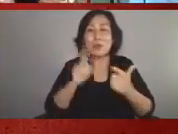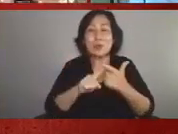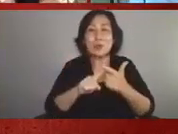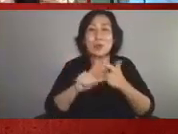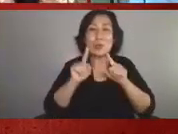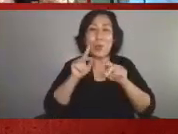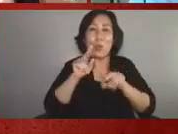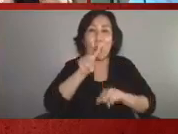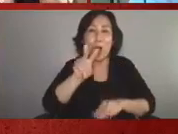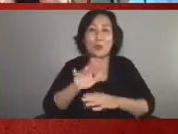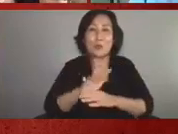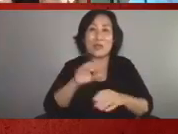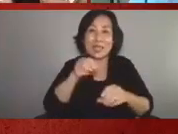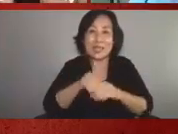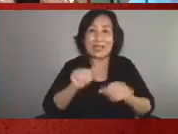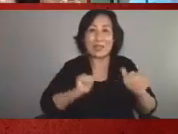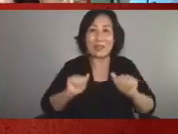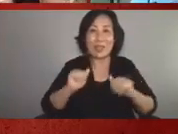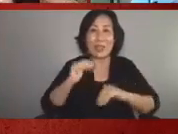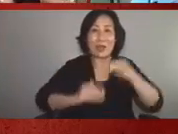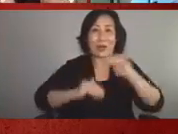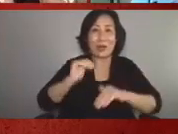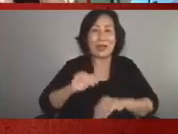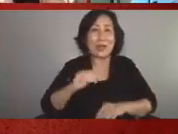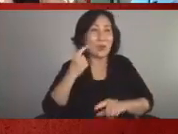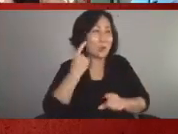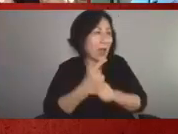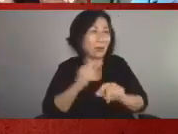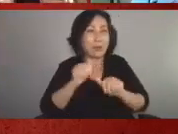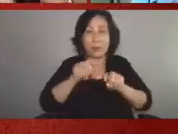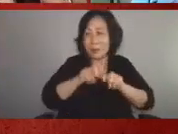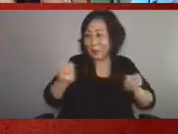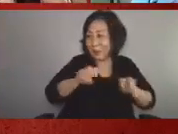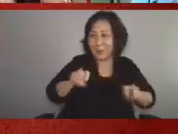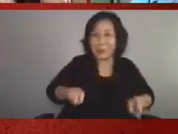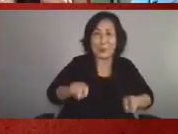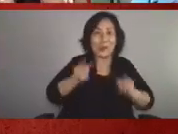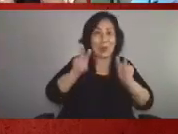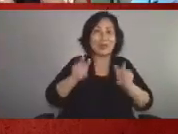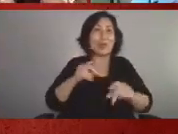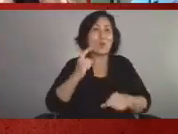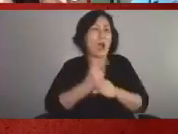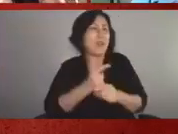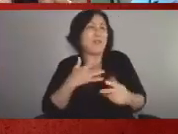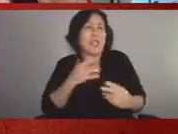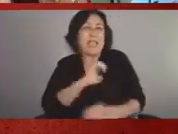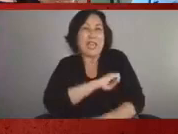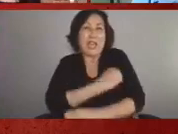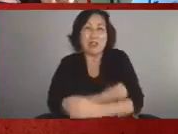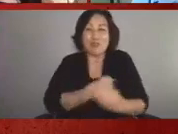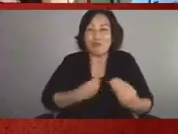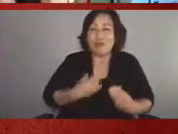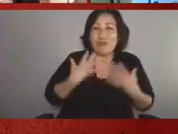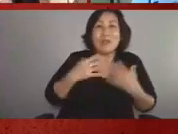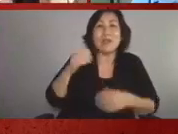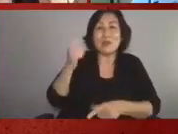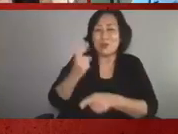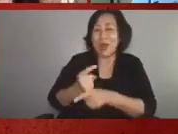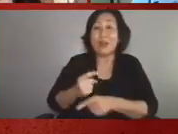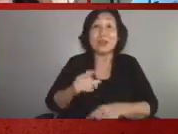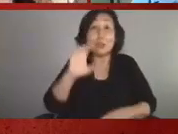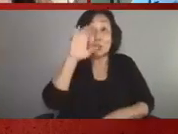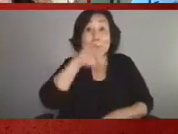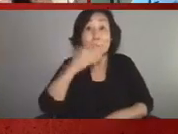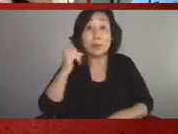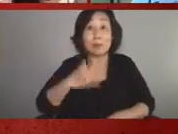a movie. I love movies. I love in the cinema with other people. Yeah, there's an energy. Who are also, it's so weird